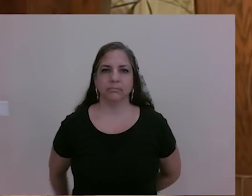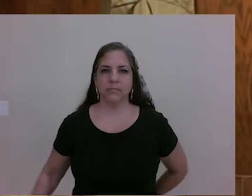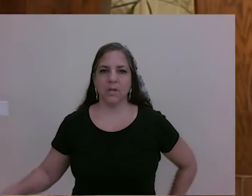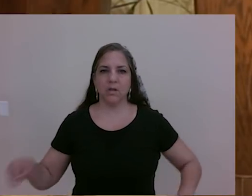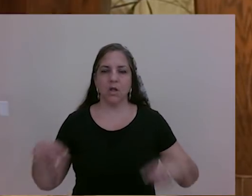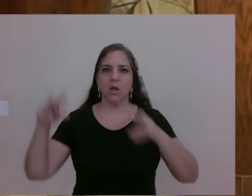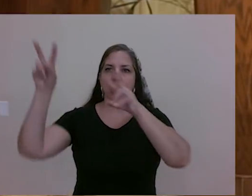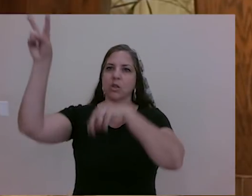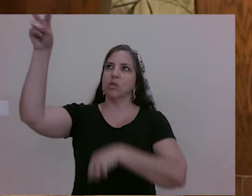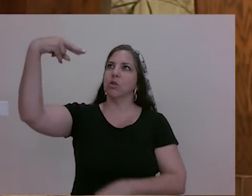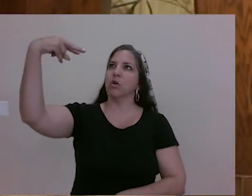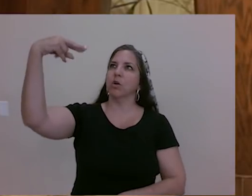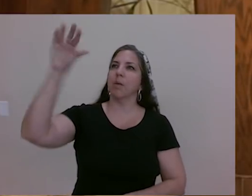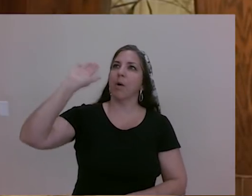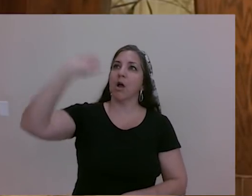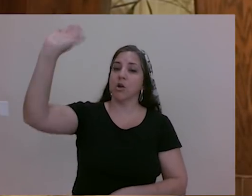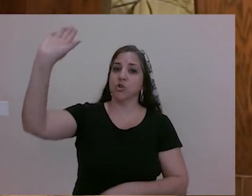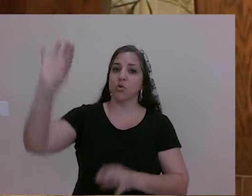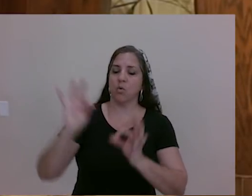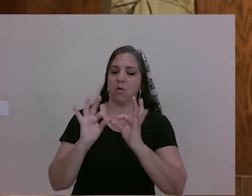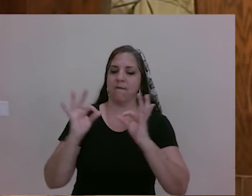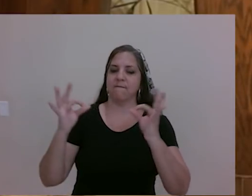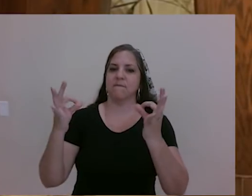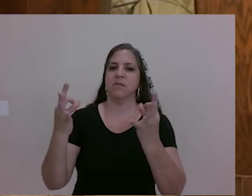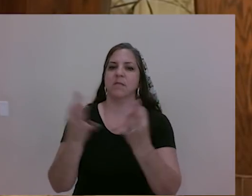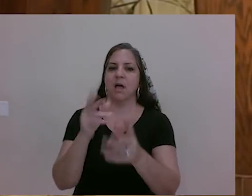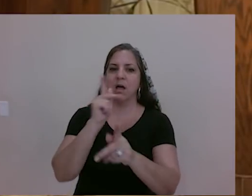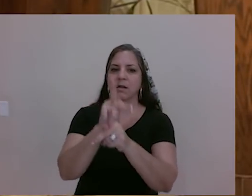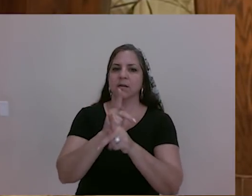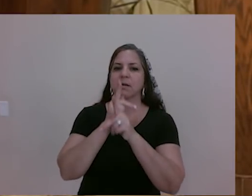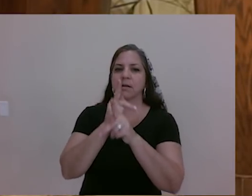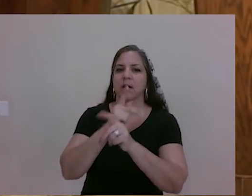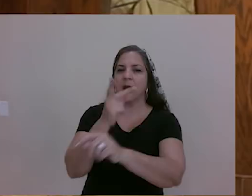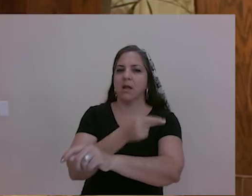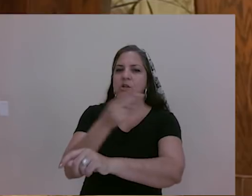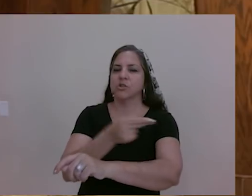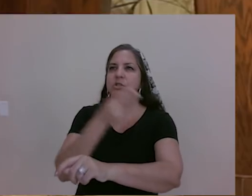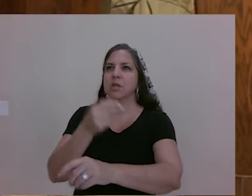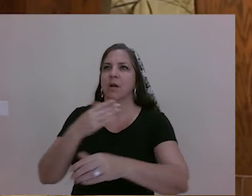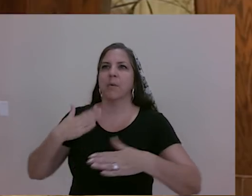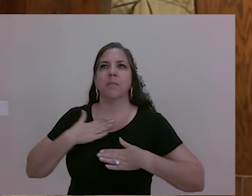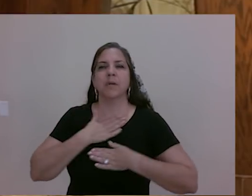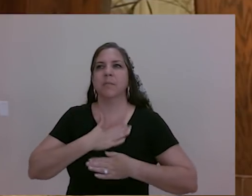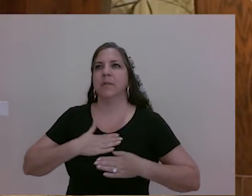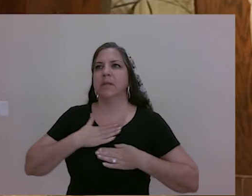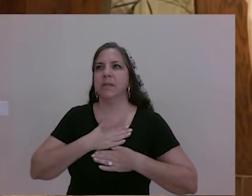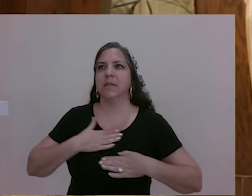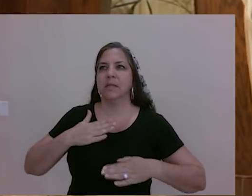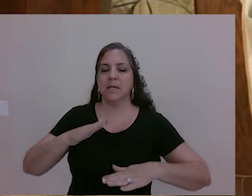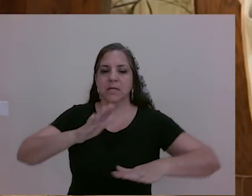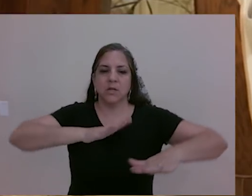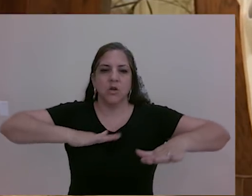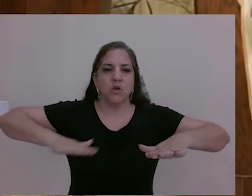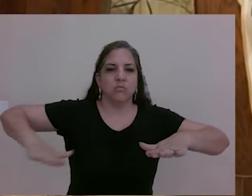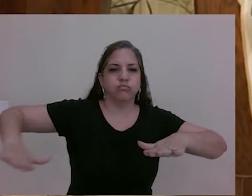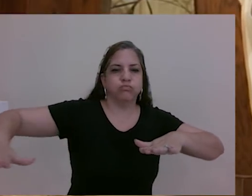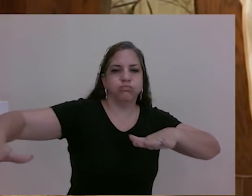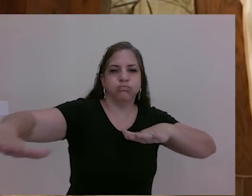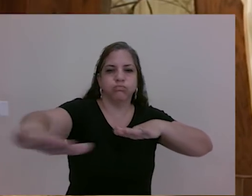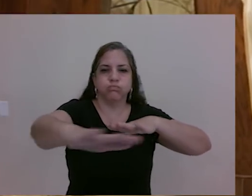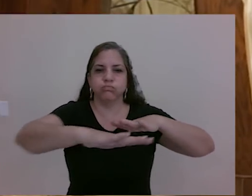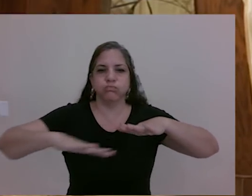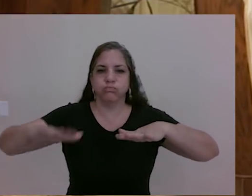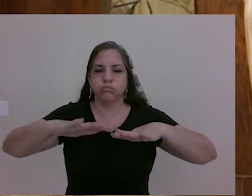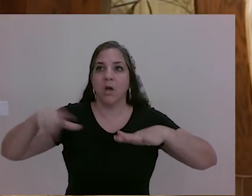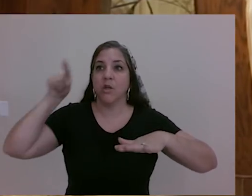Look upon your flock, kind shepherd, and be pleased to settle in eternal pastures the sheep you have redeemed by